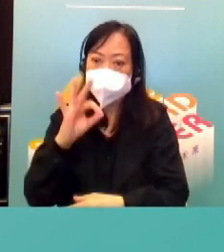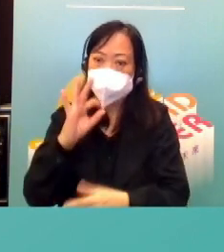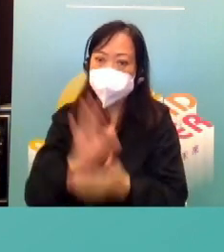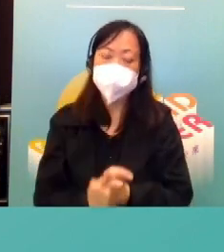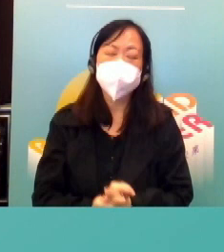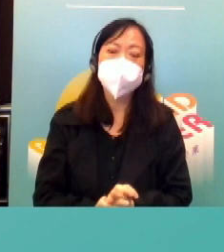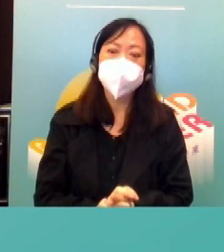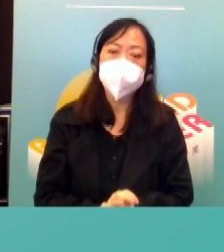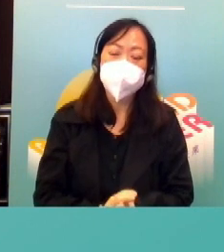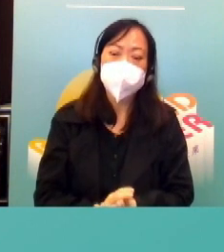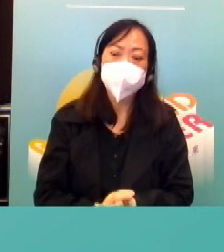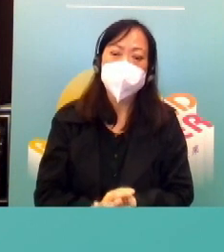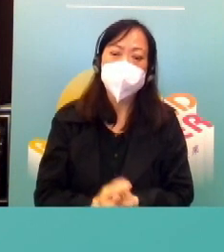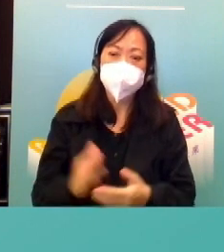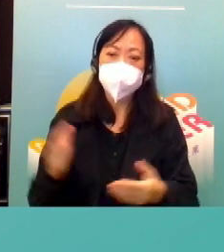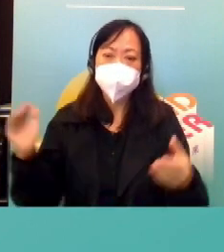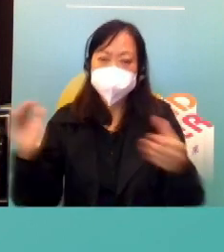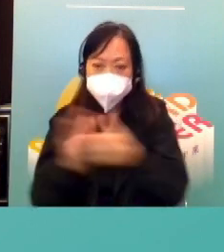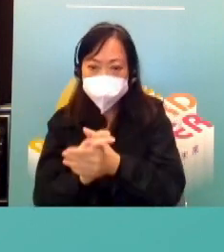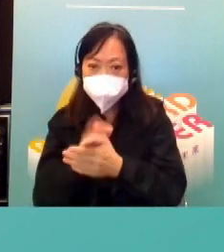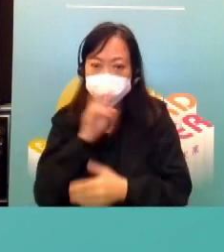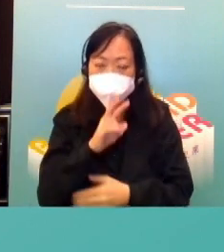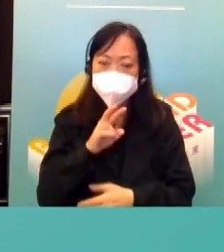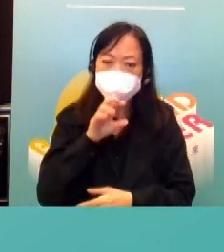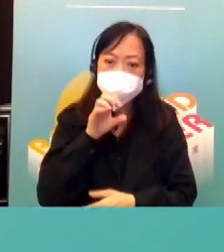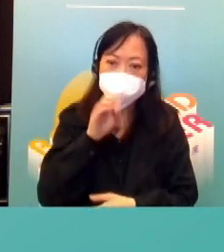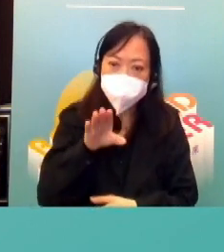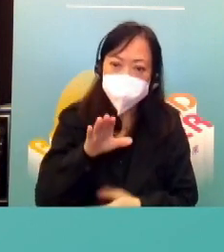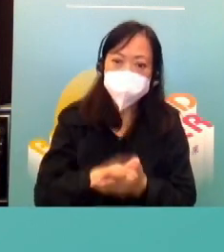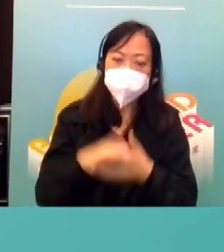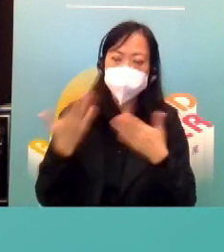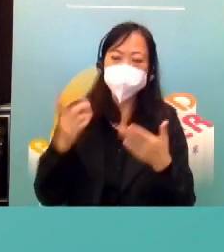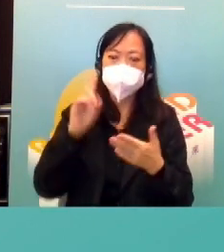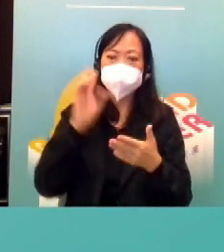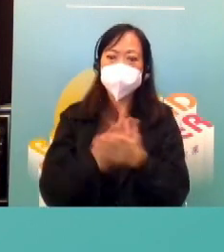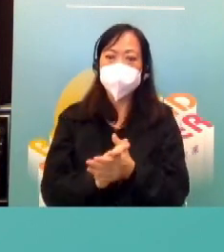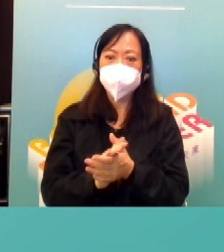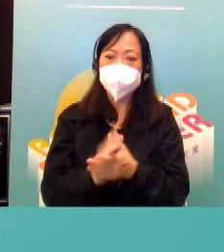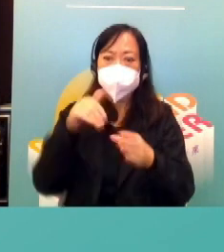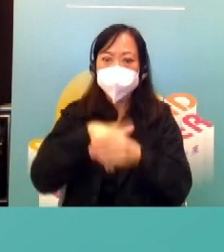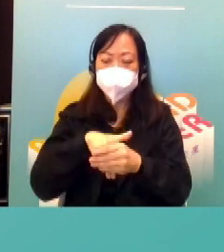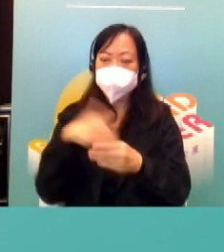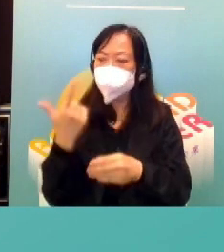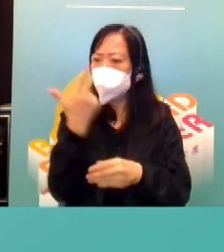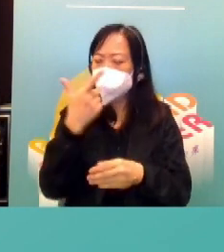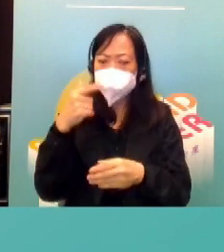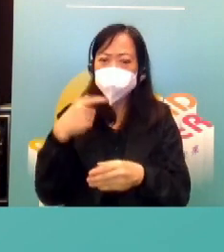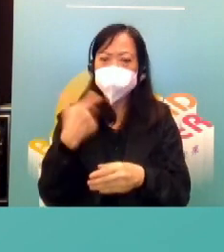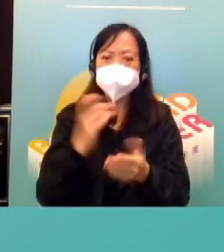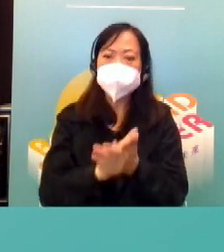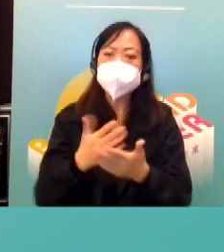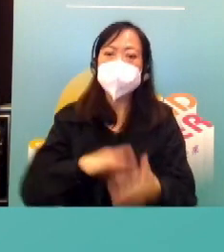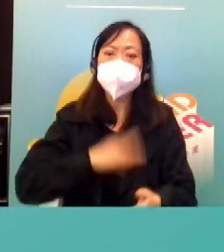thinking about how you can help channel more and more capital to meet these challenges of climate